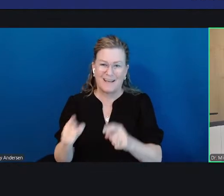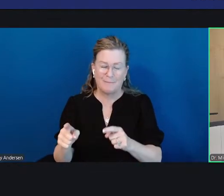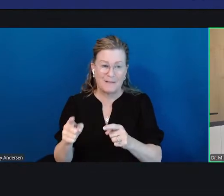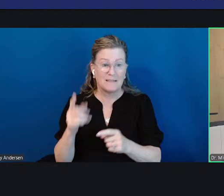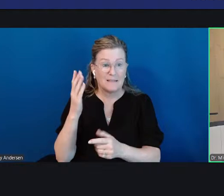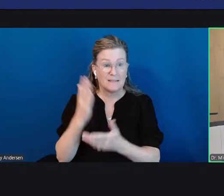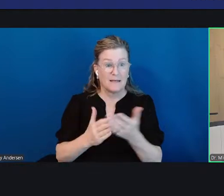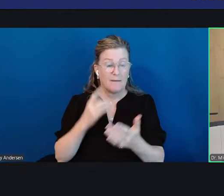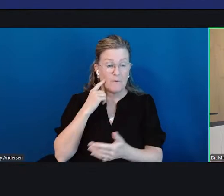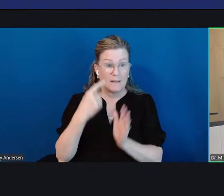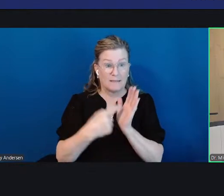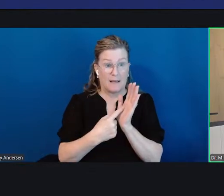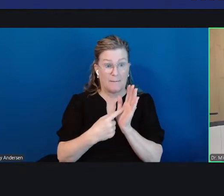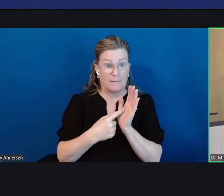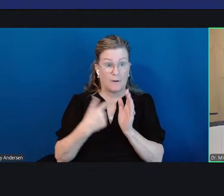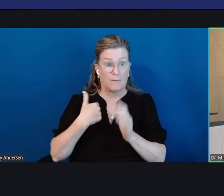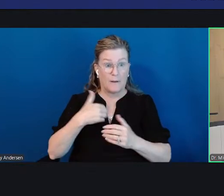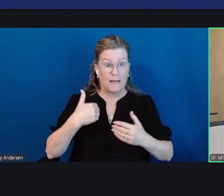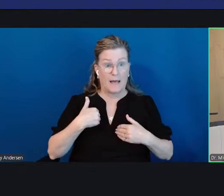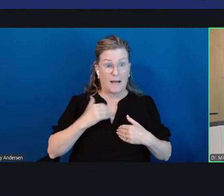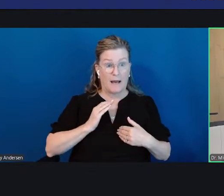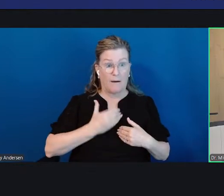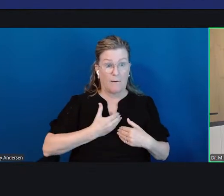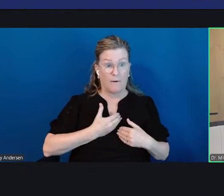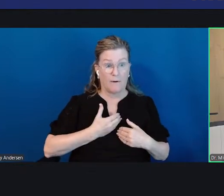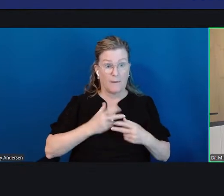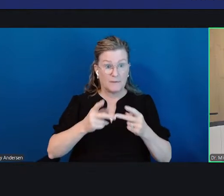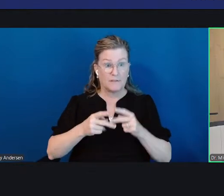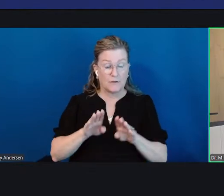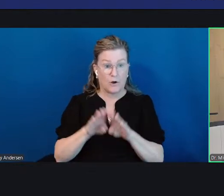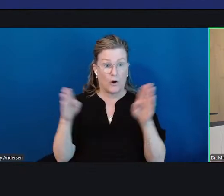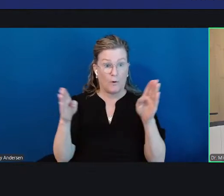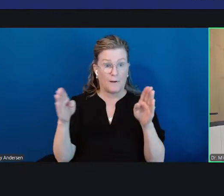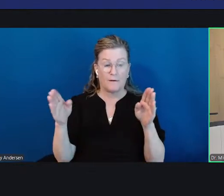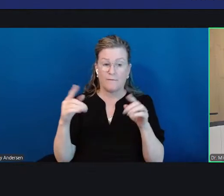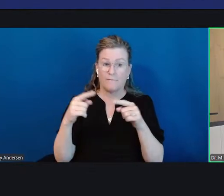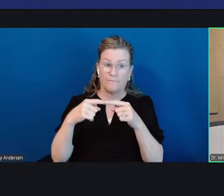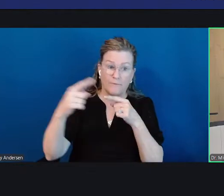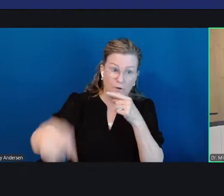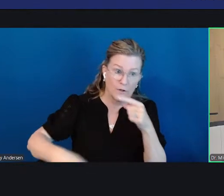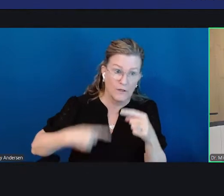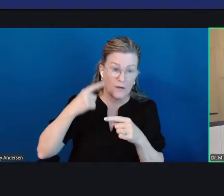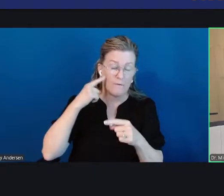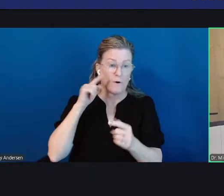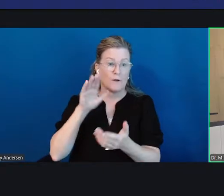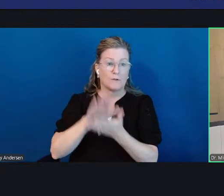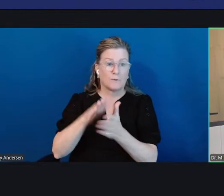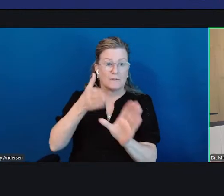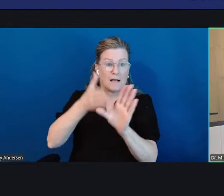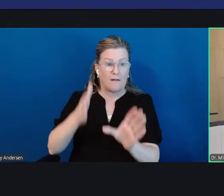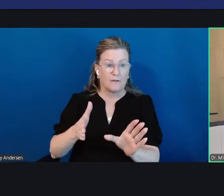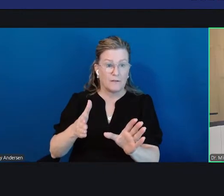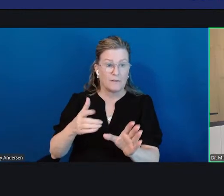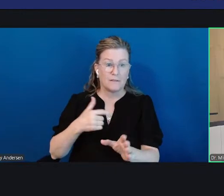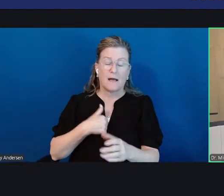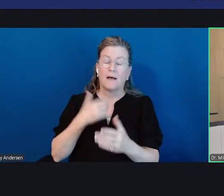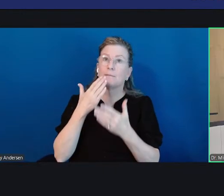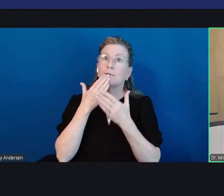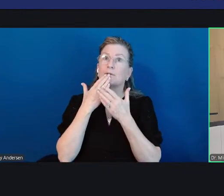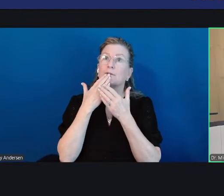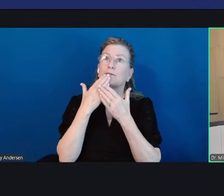example, that we had our school, a position open this entire year for a school psychologist. I'm so grateful